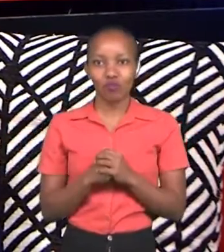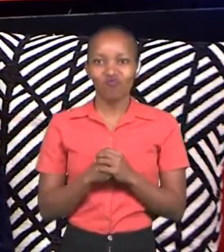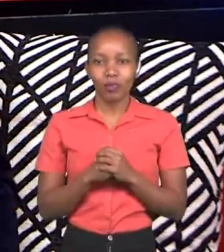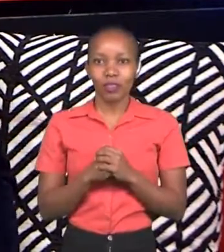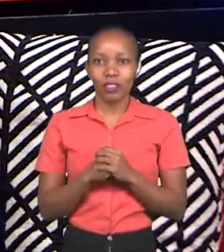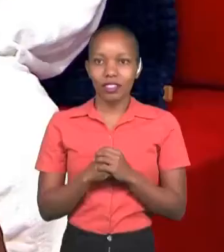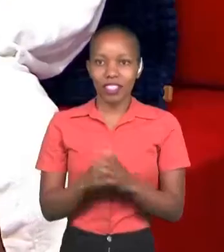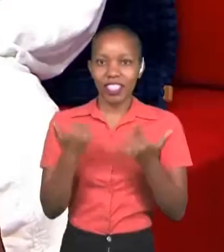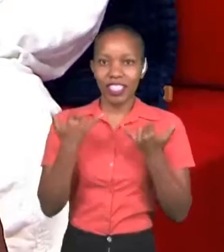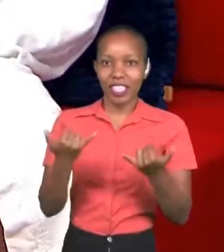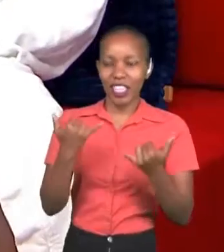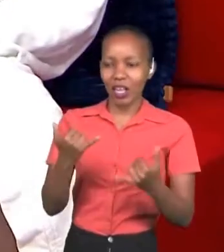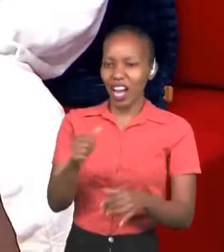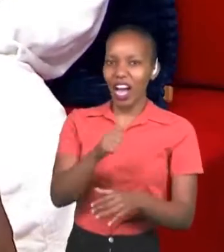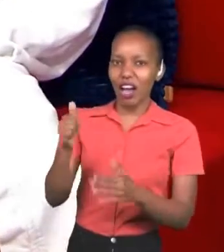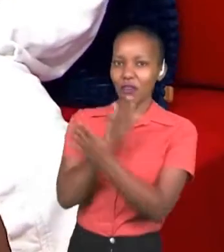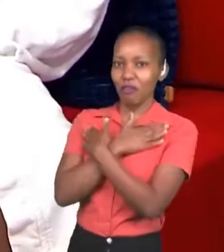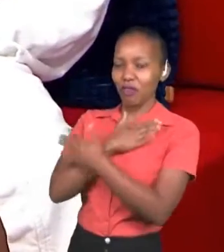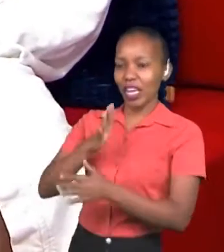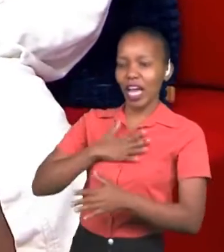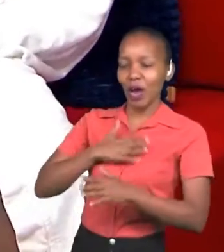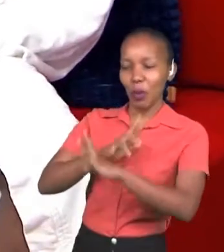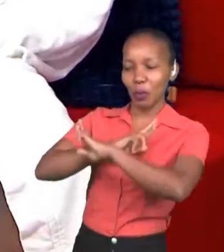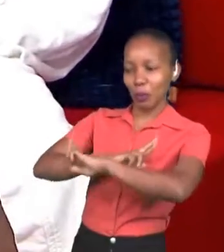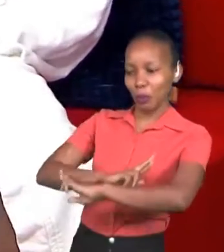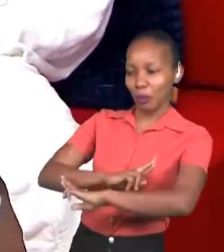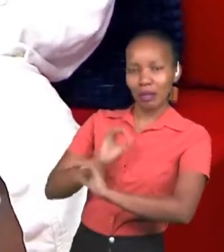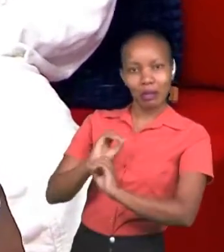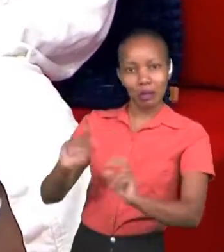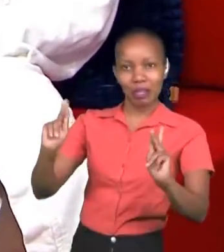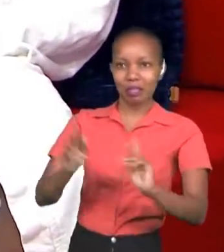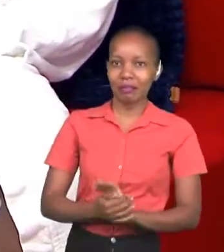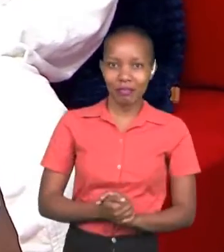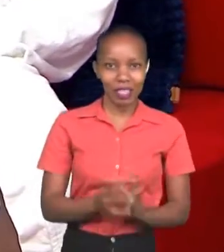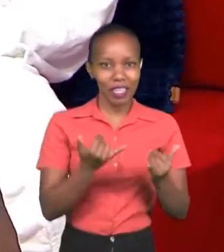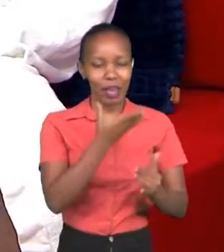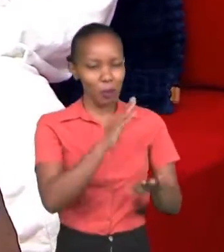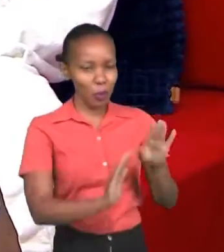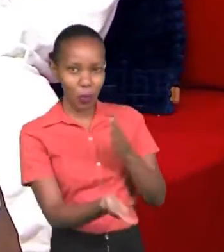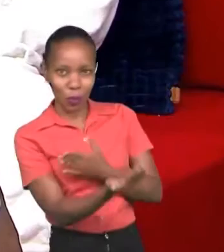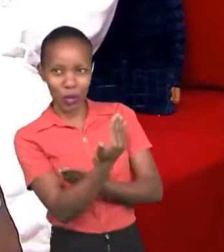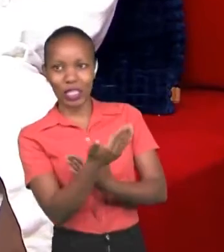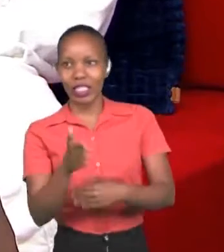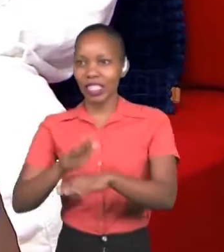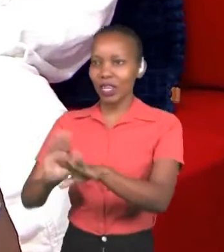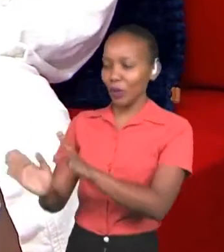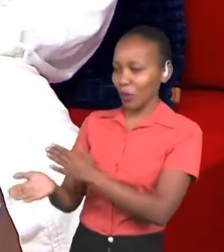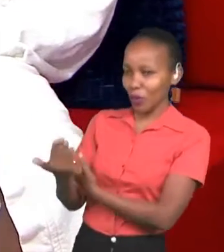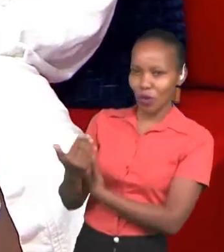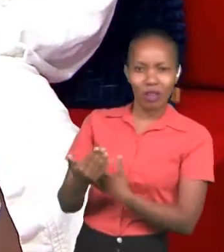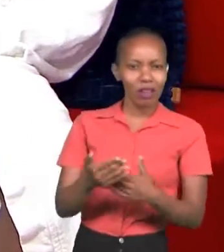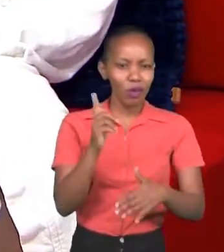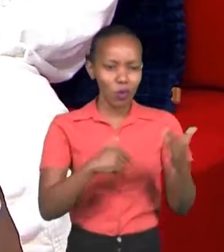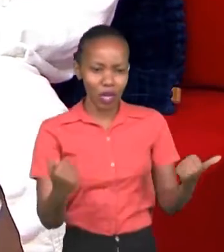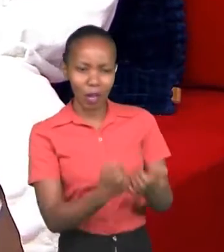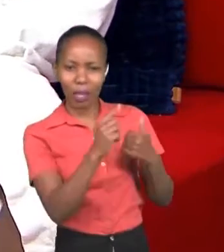Manasseh is still in the jacuzzi. The jacuzzi. We're expecting him anytime. Yes, all right. Gentlemen, good morning. Good morning. Wow. What